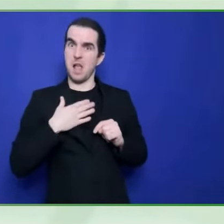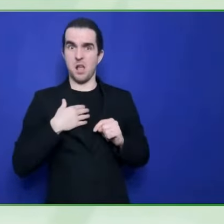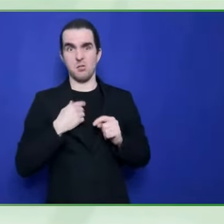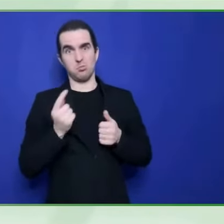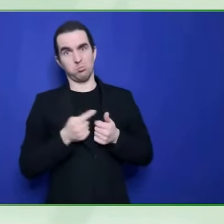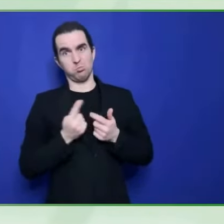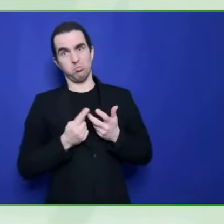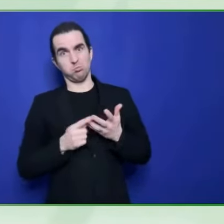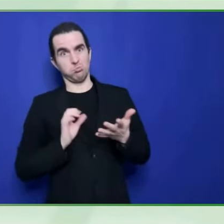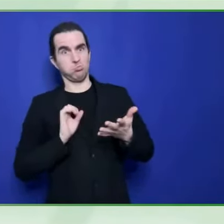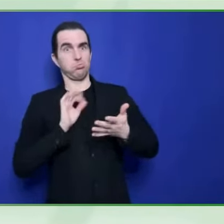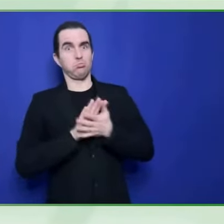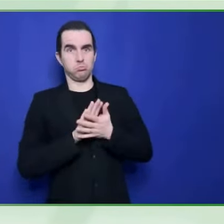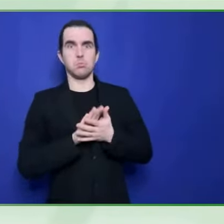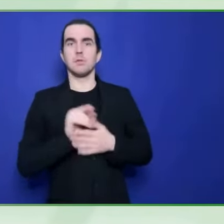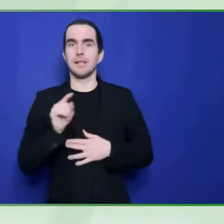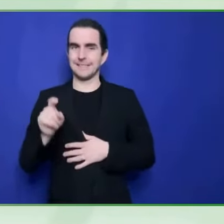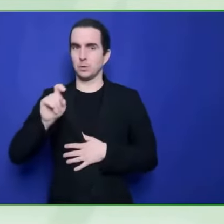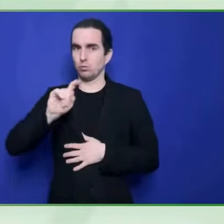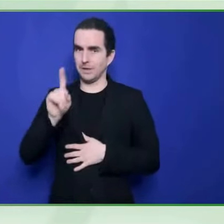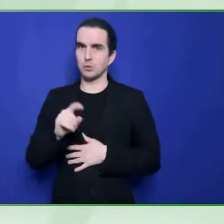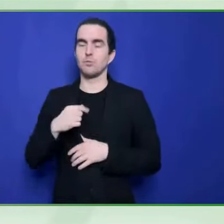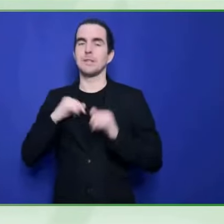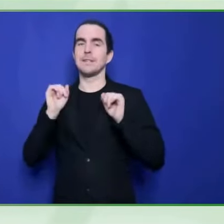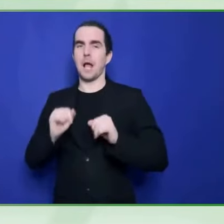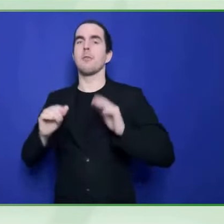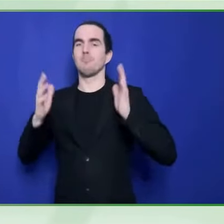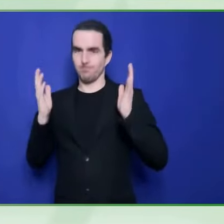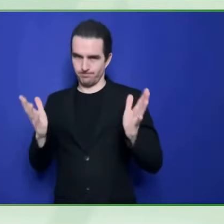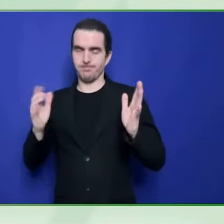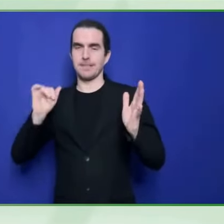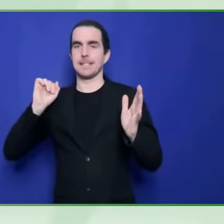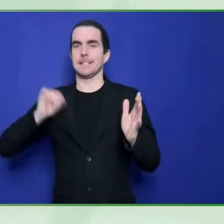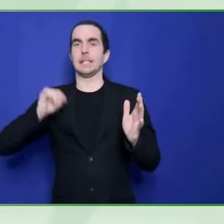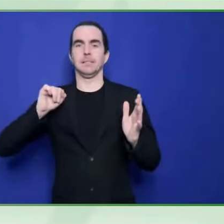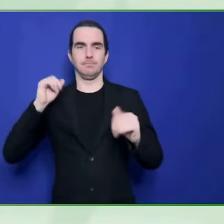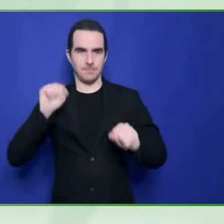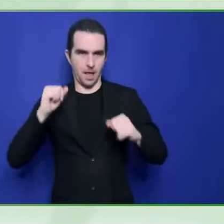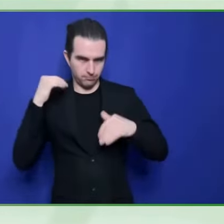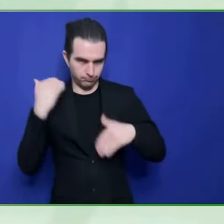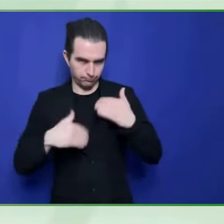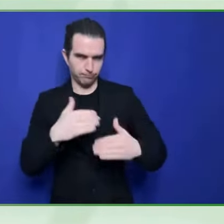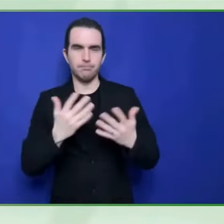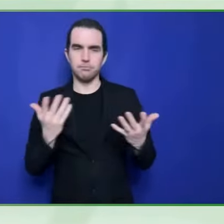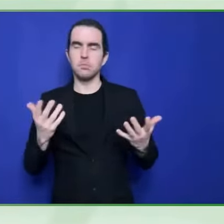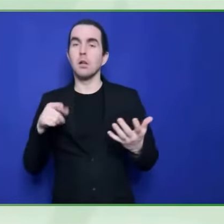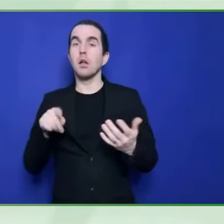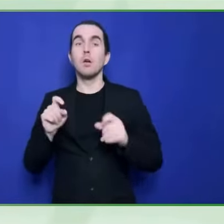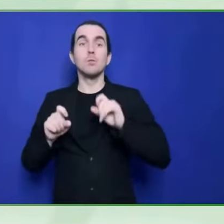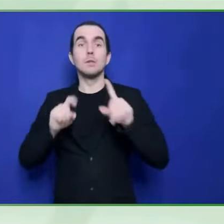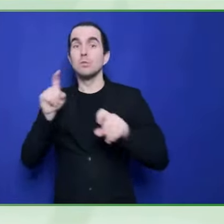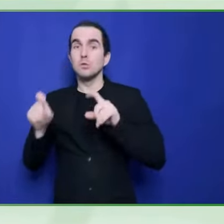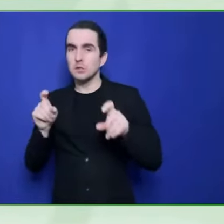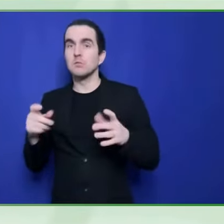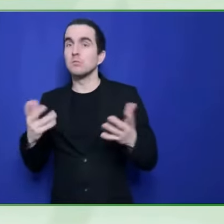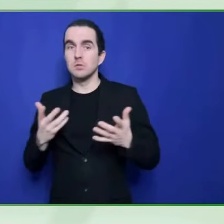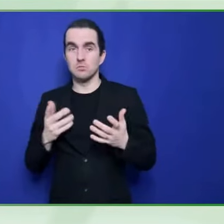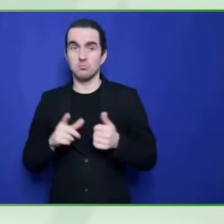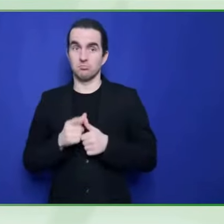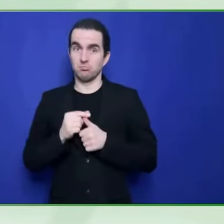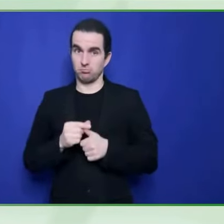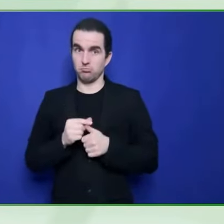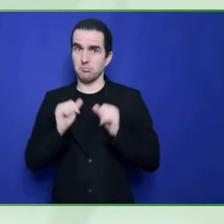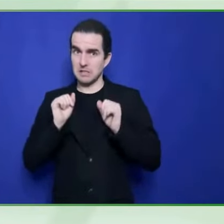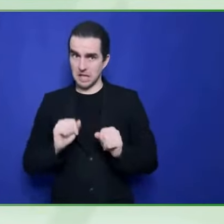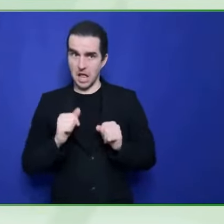this particular building? What is my access point? Another question that city planners are asking a lot